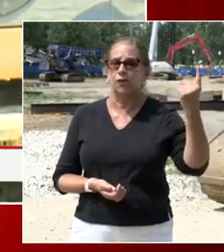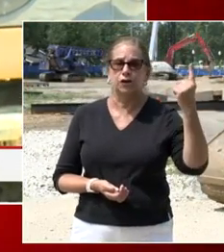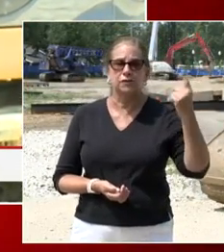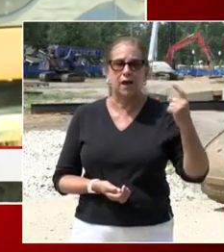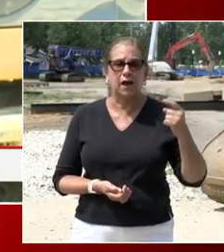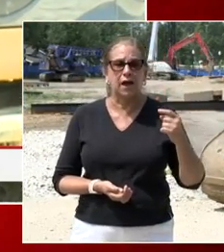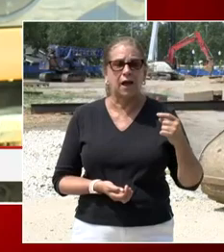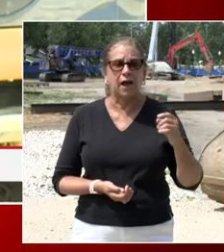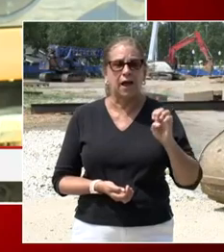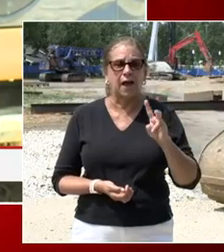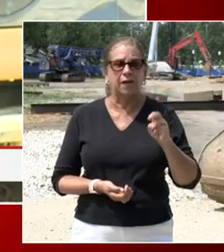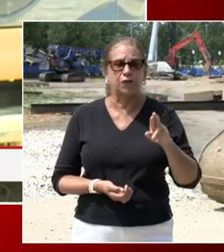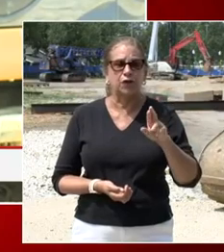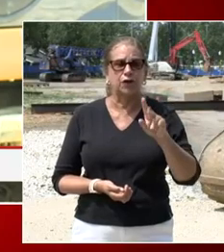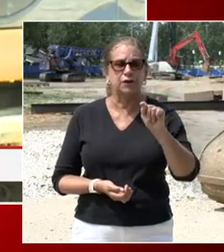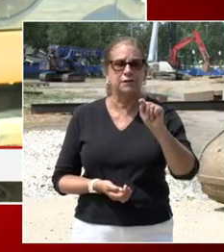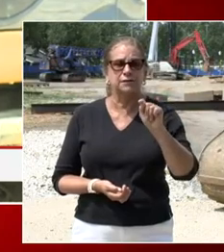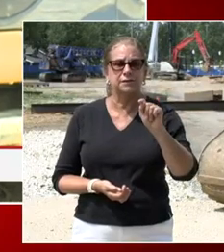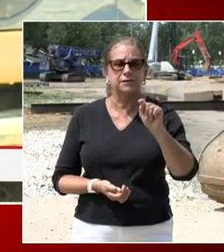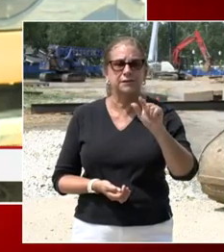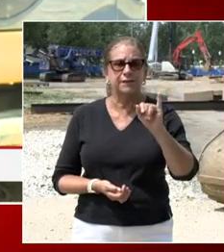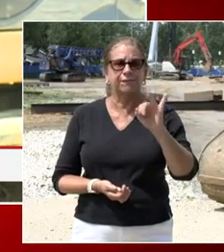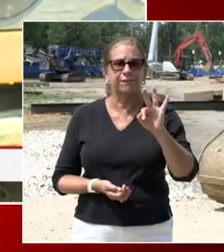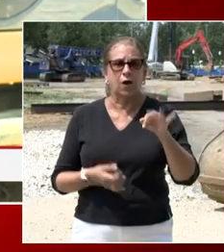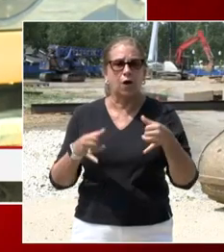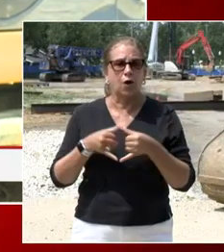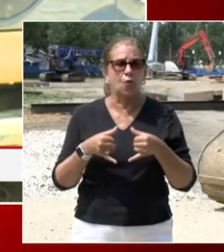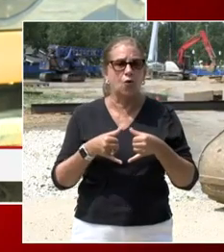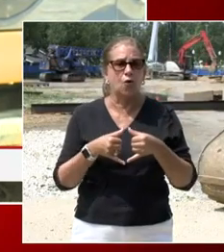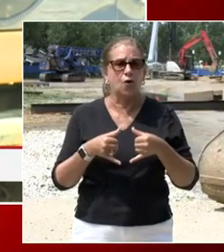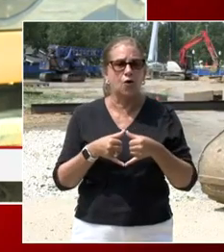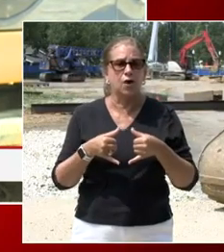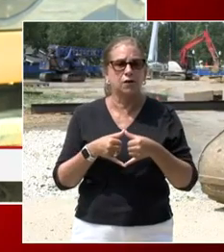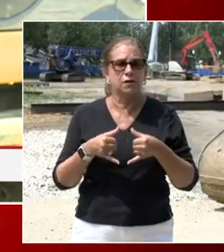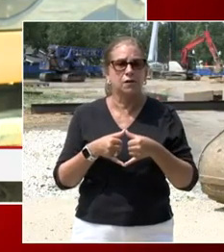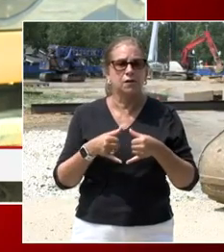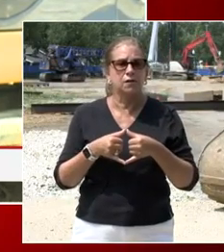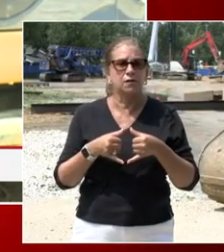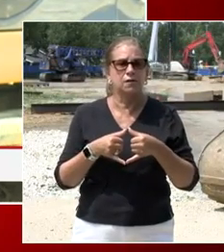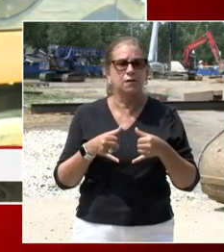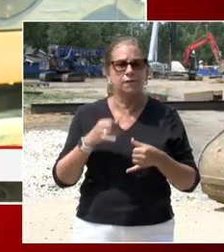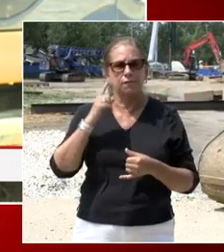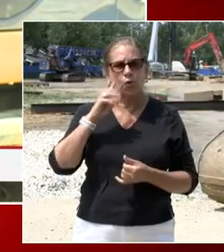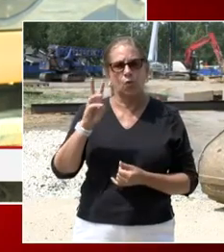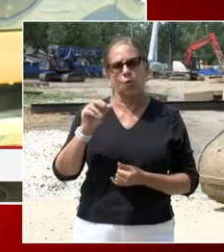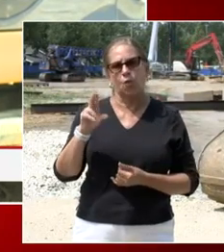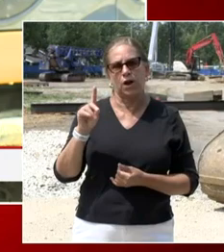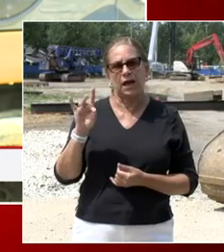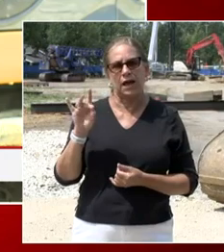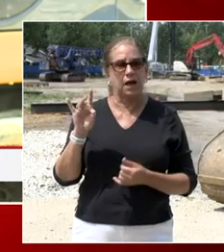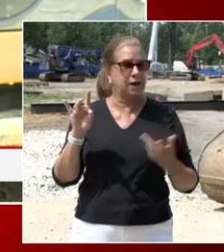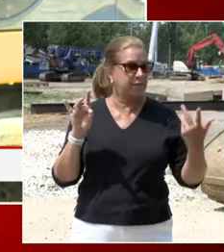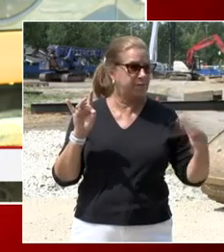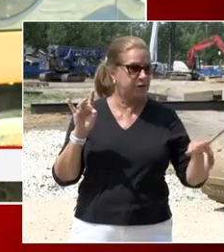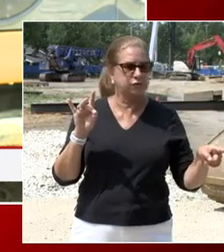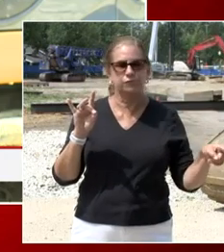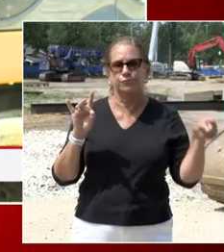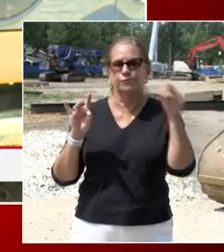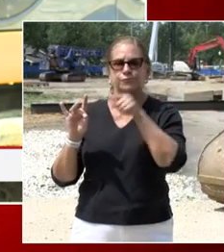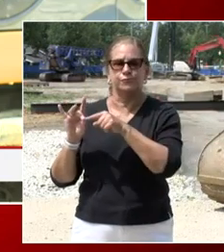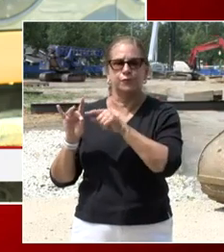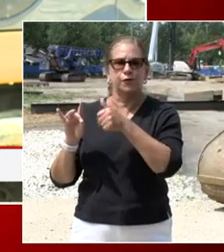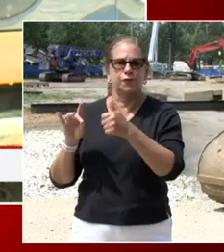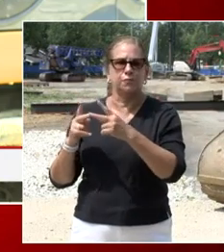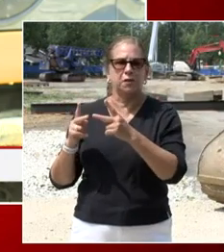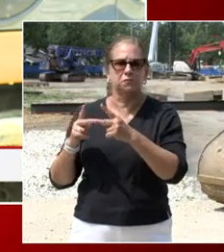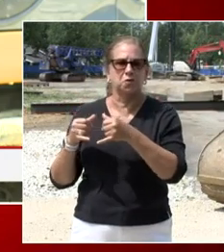and a transformative development in Anacostia when we leave Congress Heights. It now brings